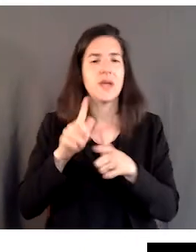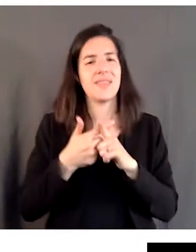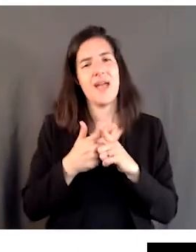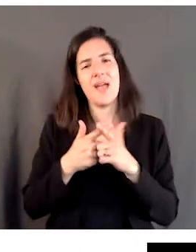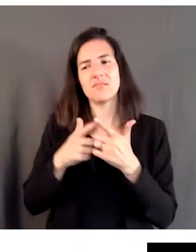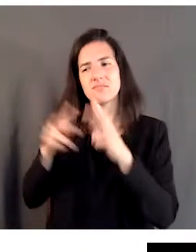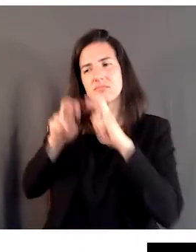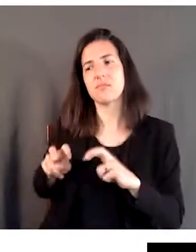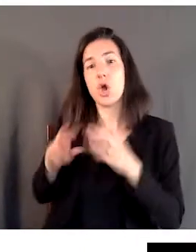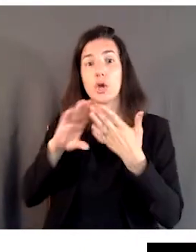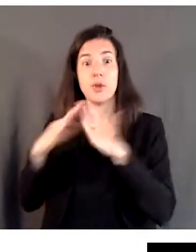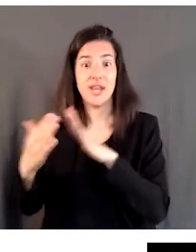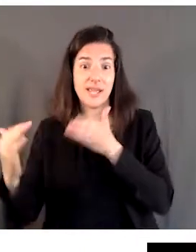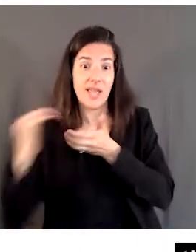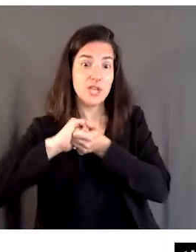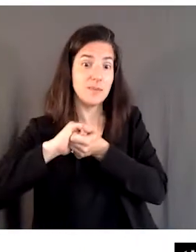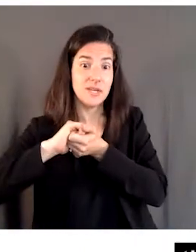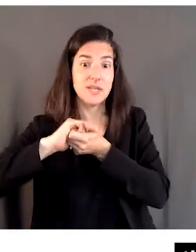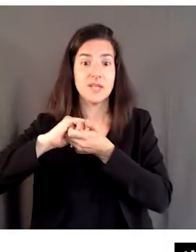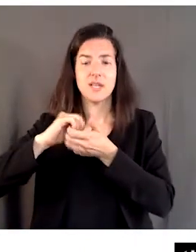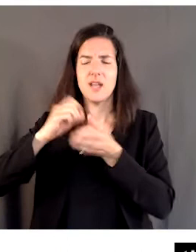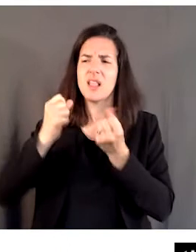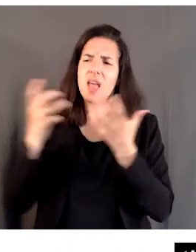community engagement and a lot of specific things